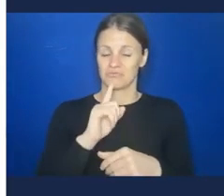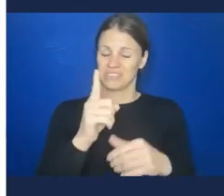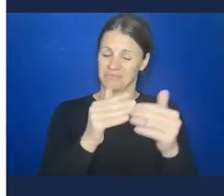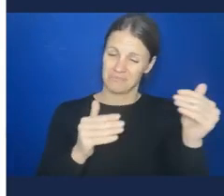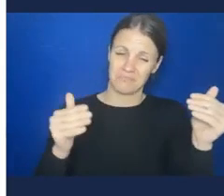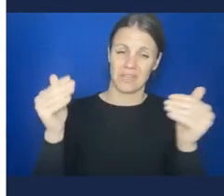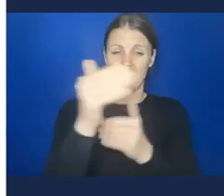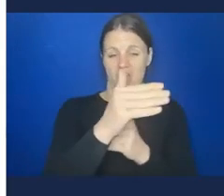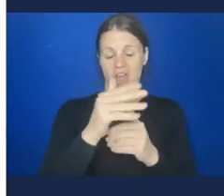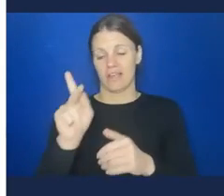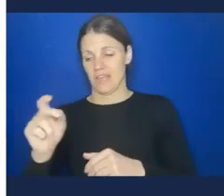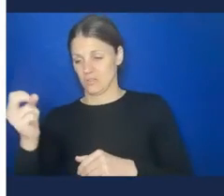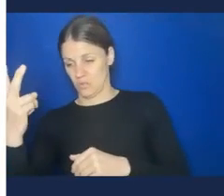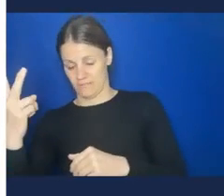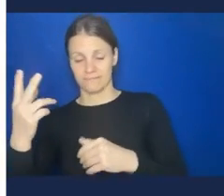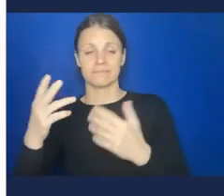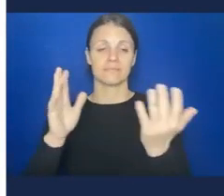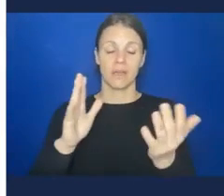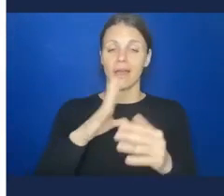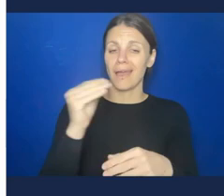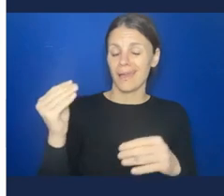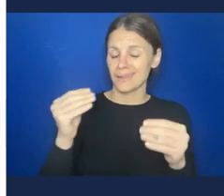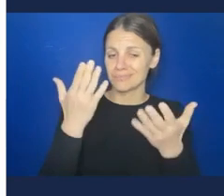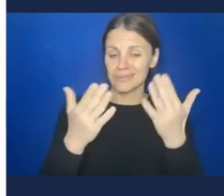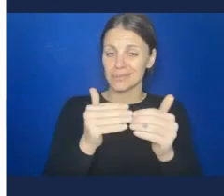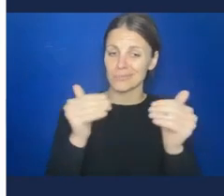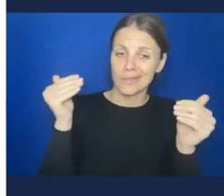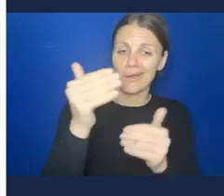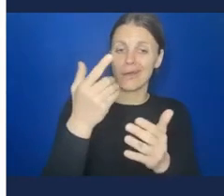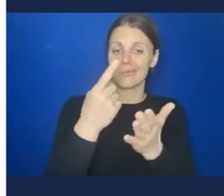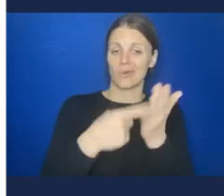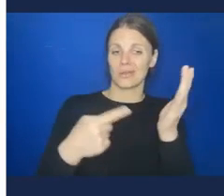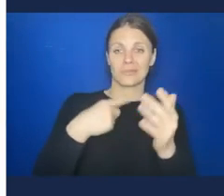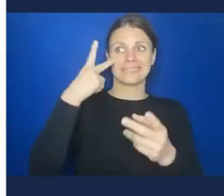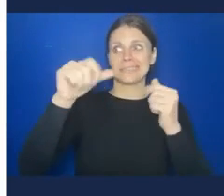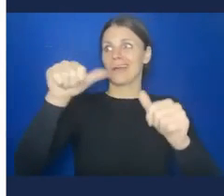in K-12, and arguably beyond what we see in almost any other context.